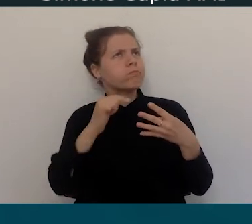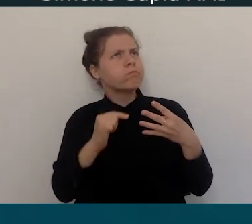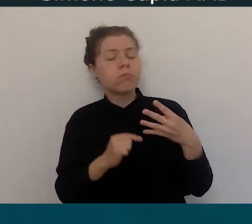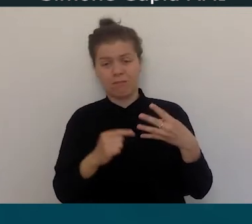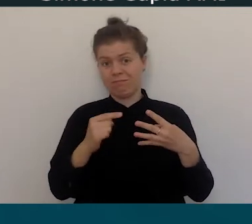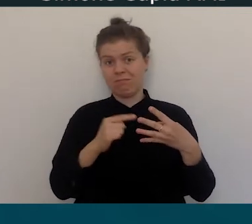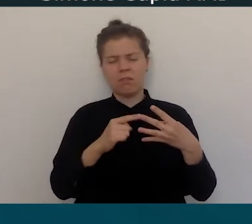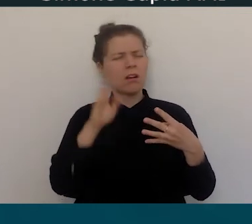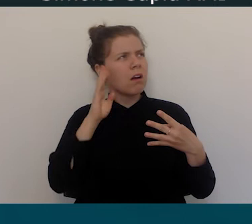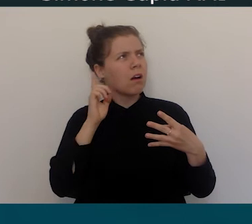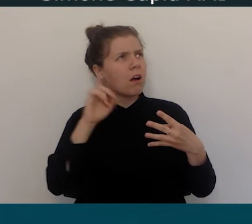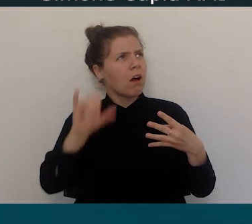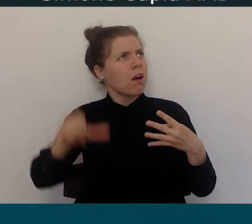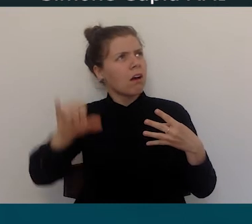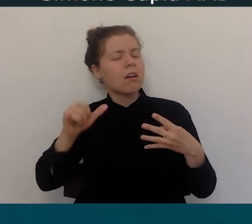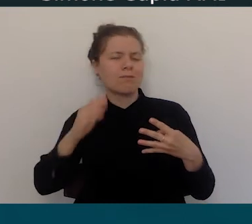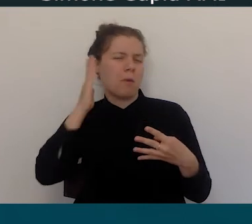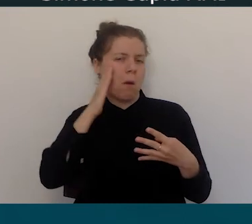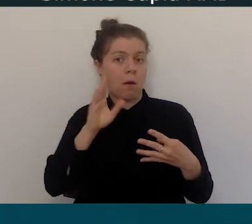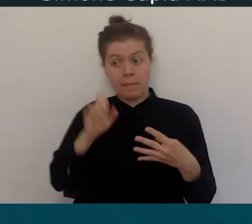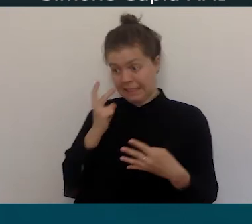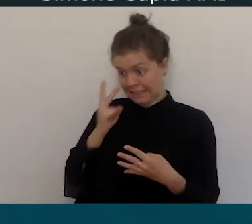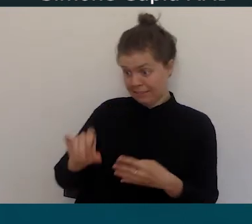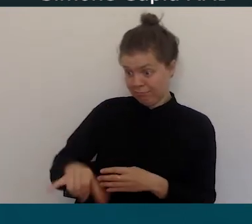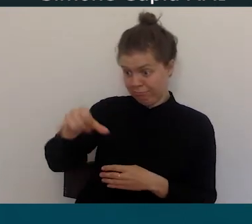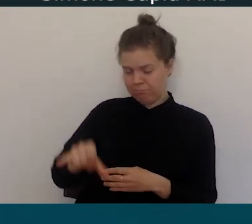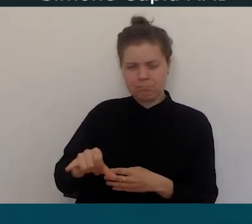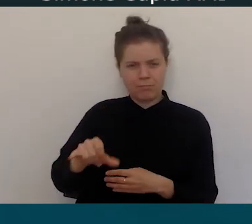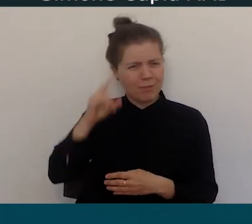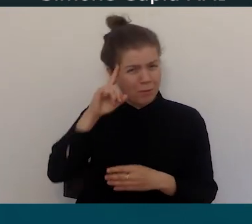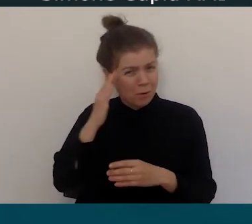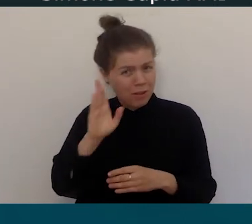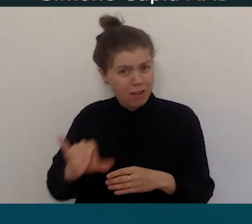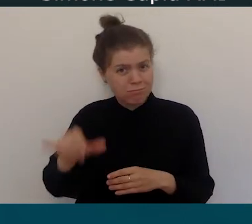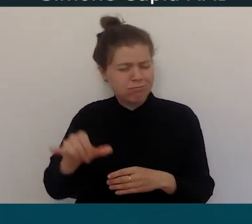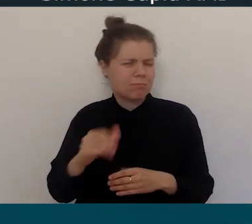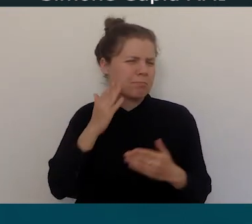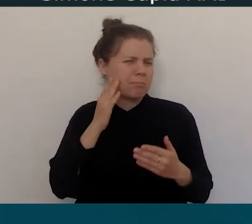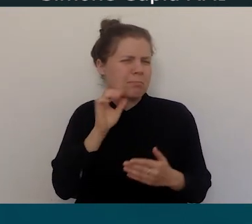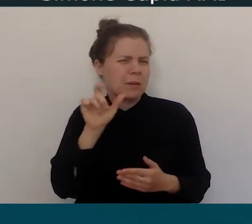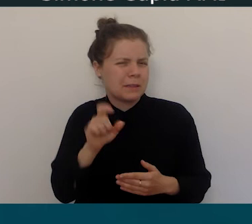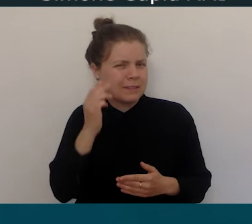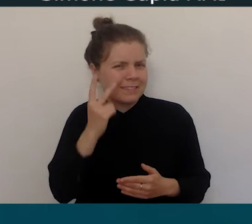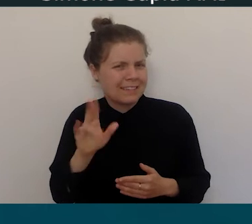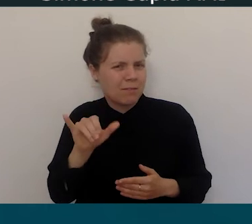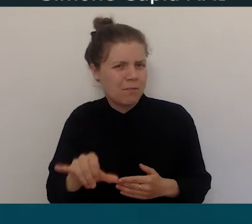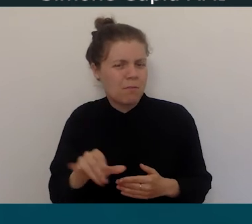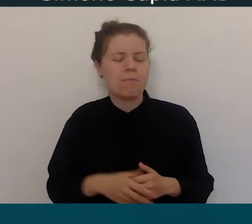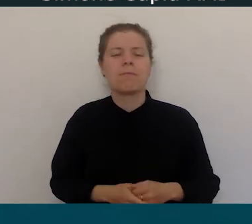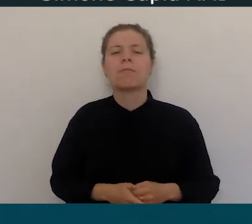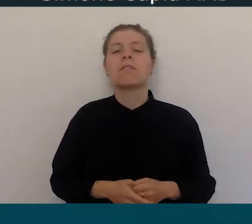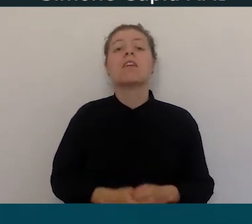order to know that a phone was ringing. These are everyday, very common sounds that do not in and of themselves require